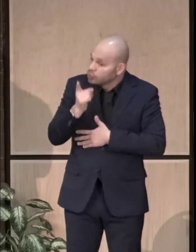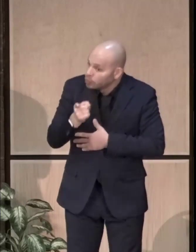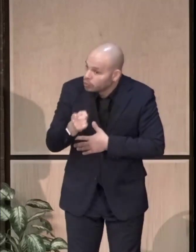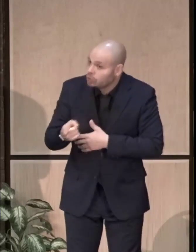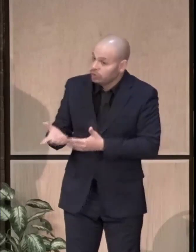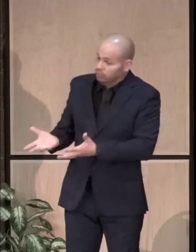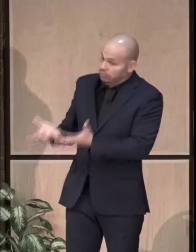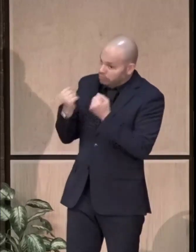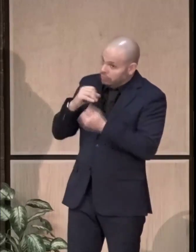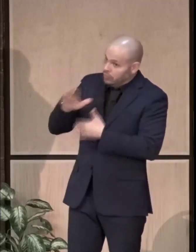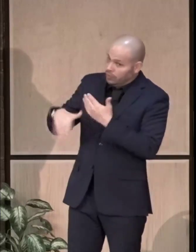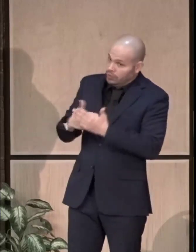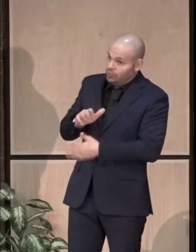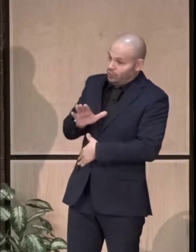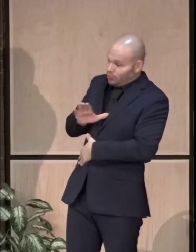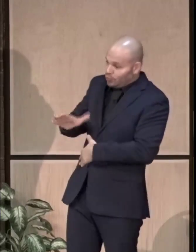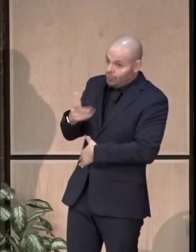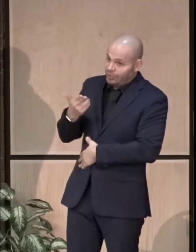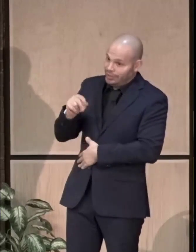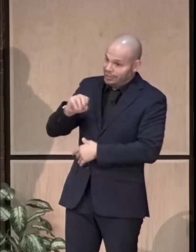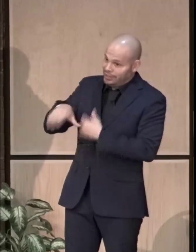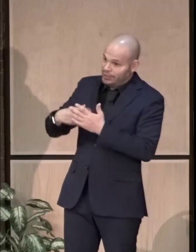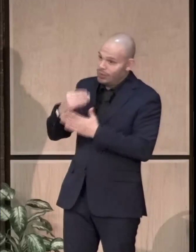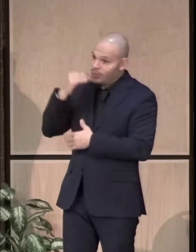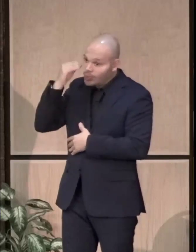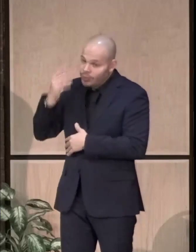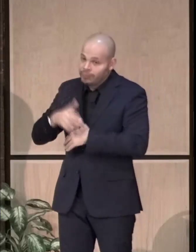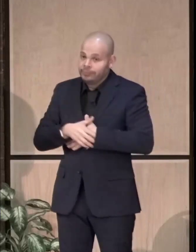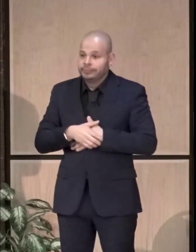right? Yes, that was there. That was mentioned, and that